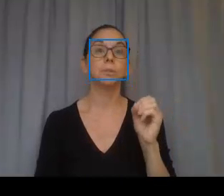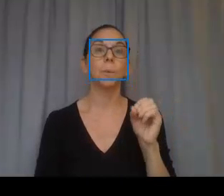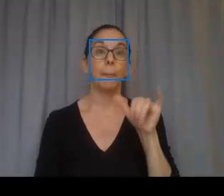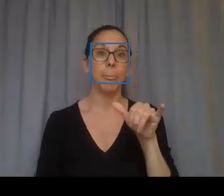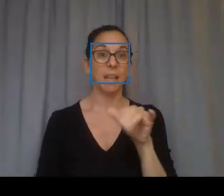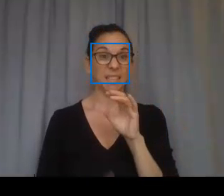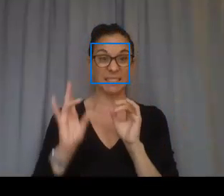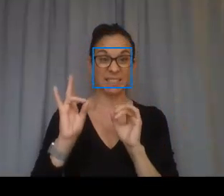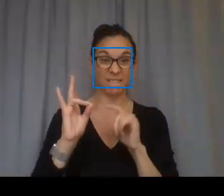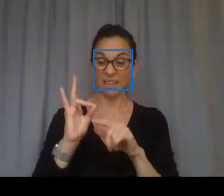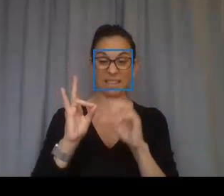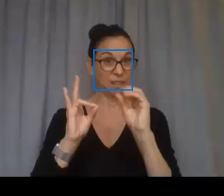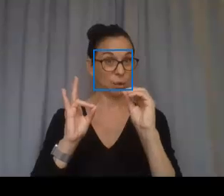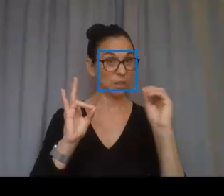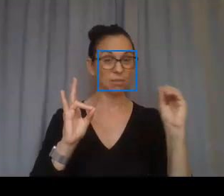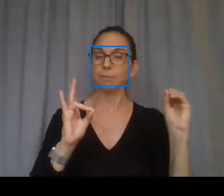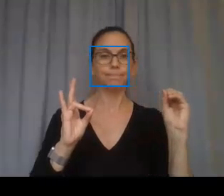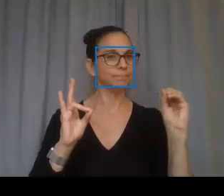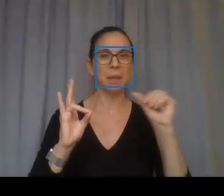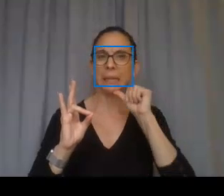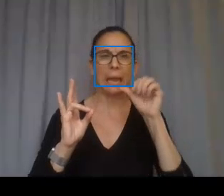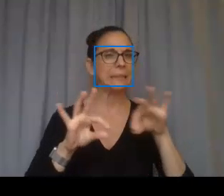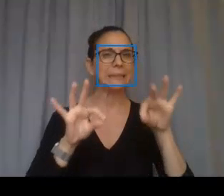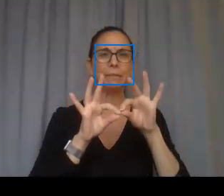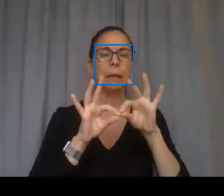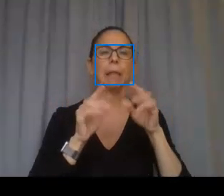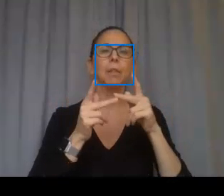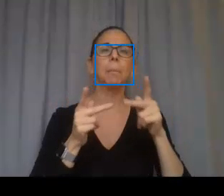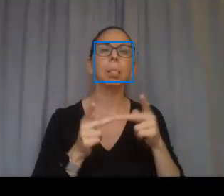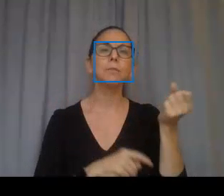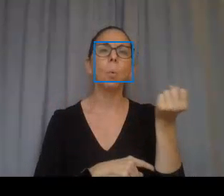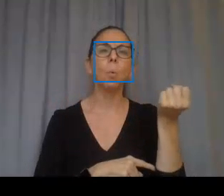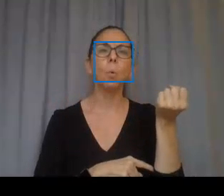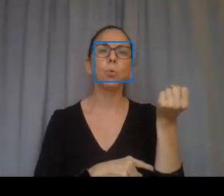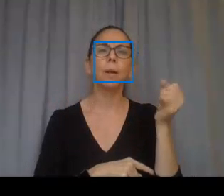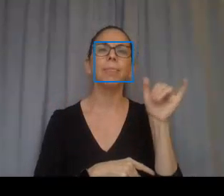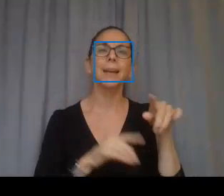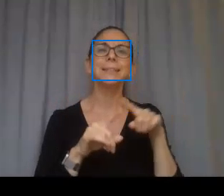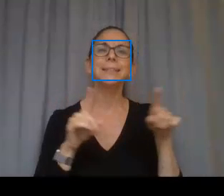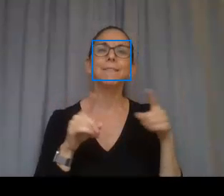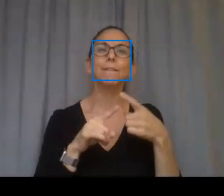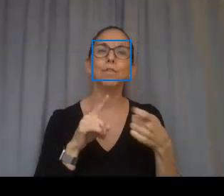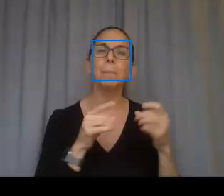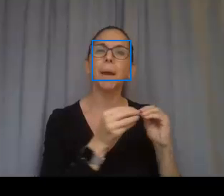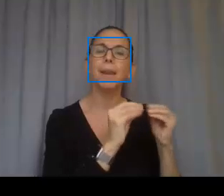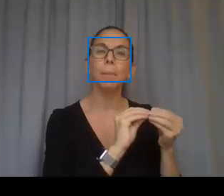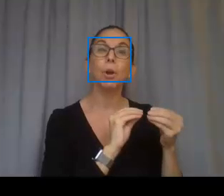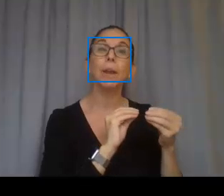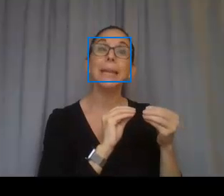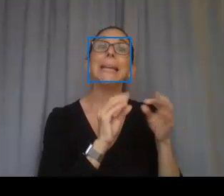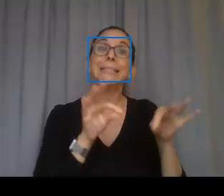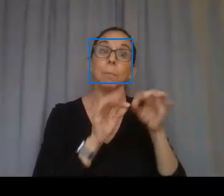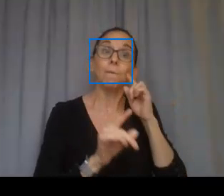3 zeros are not significant. They're merely placeholders. And that's where this is different from a number. It's significant to the